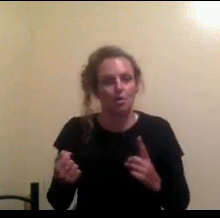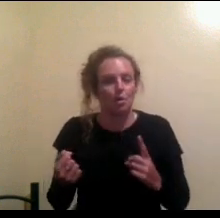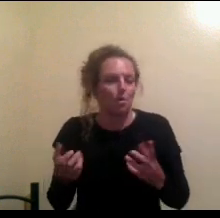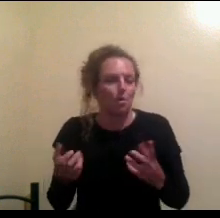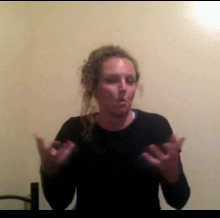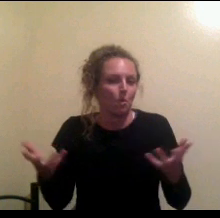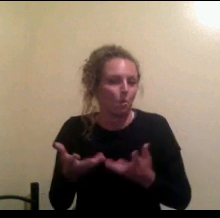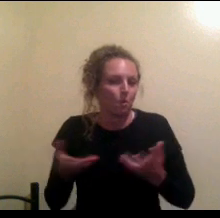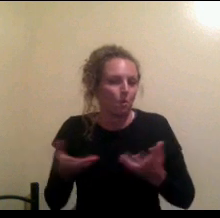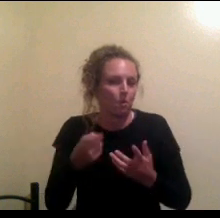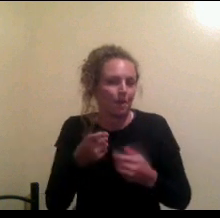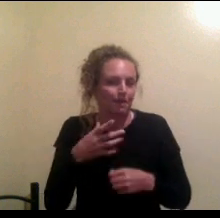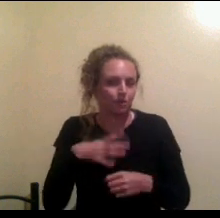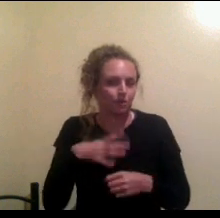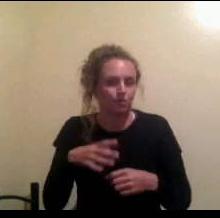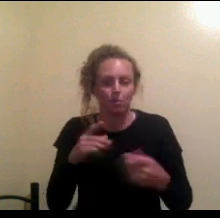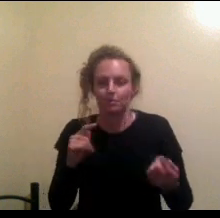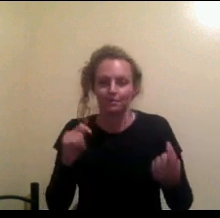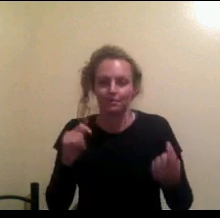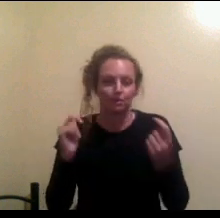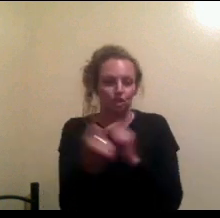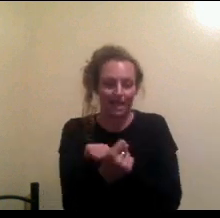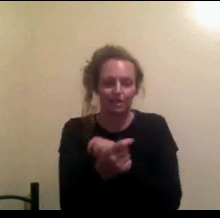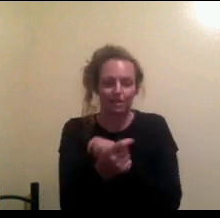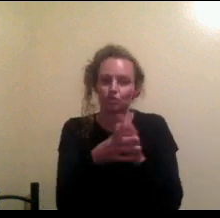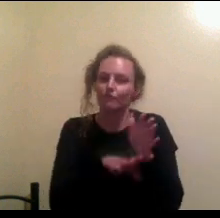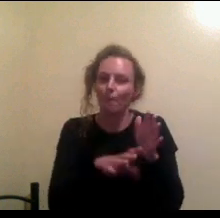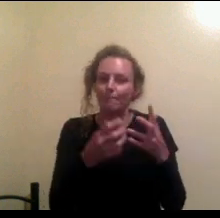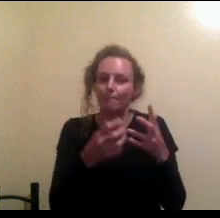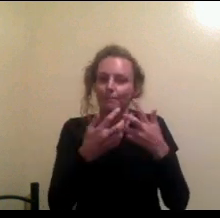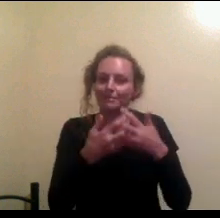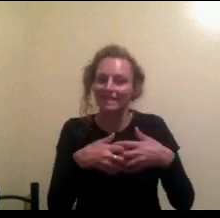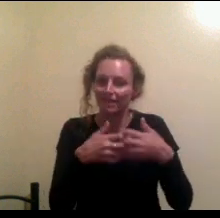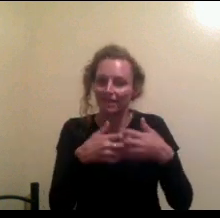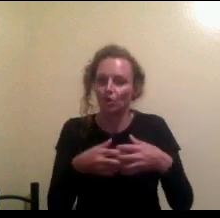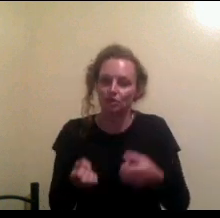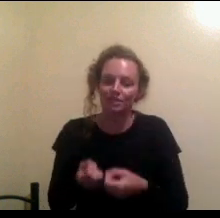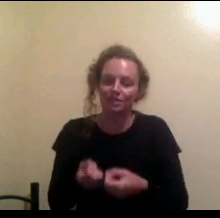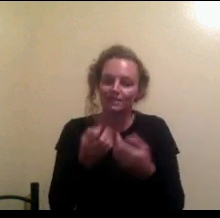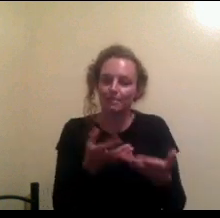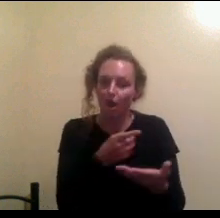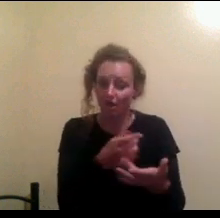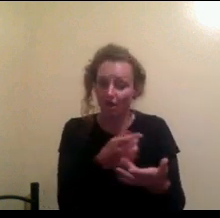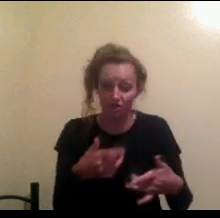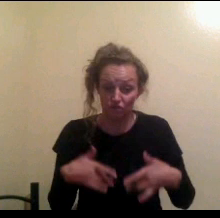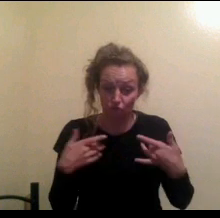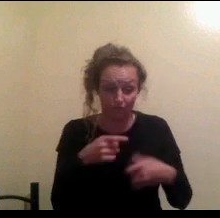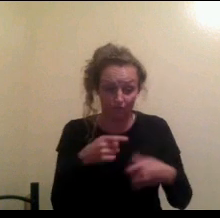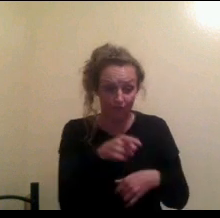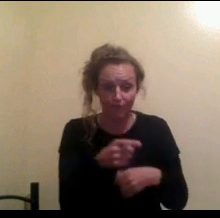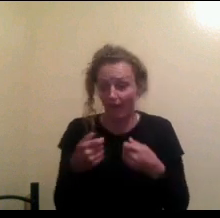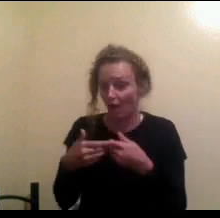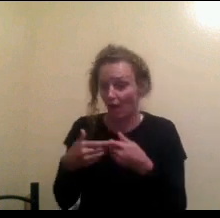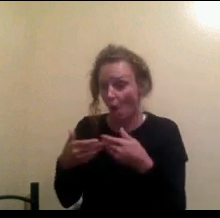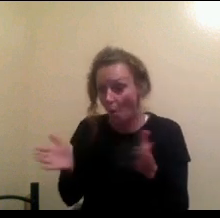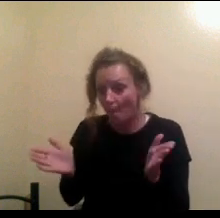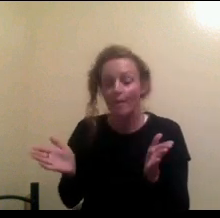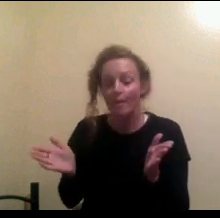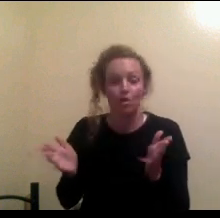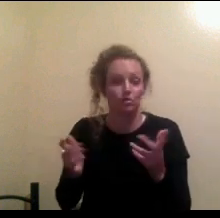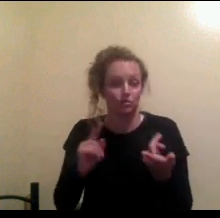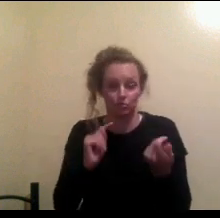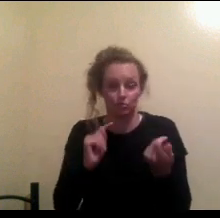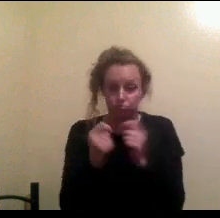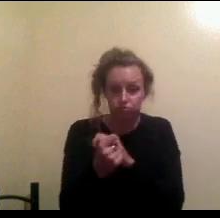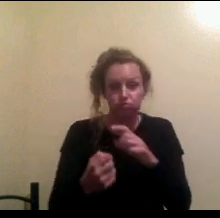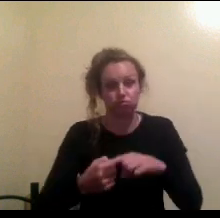you understand what I mean, from the technology suppliers? Are they receptive to it? You've got a great opportunity here speaking at TechShare Pro, and I imagine there's lots of other kind